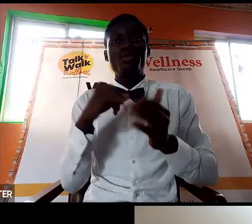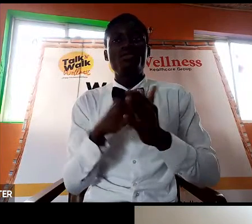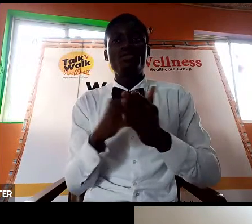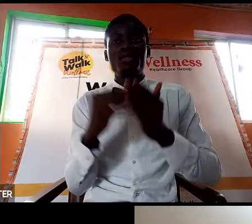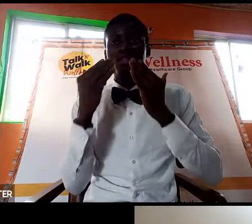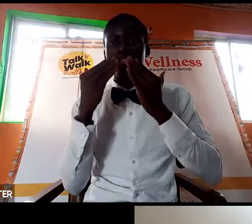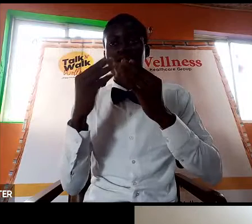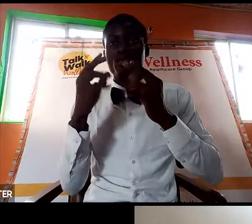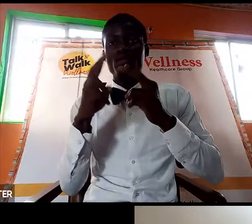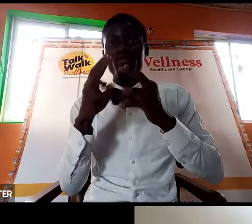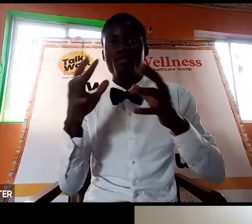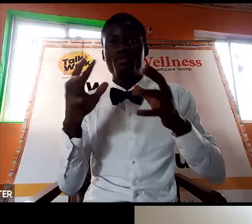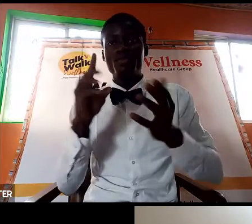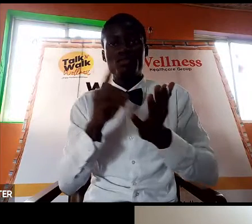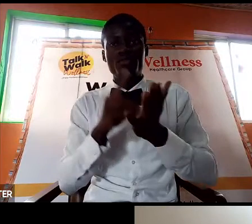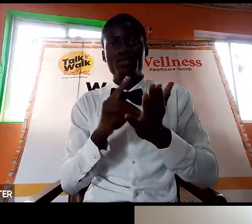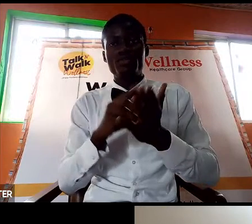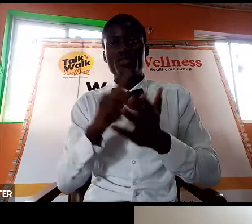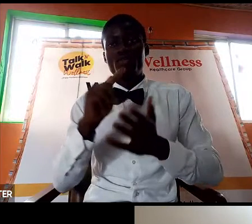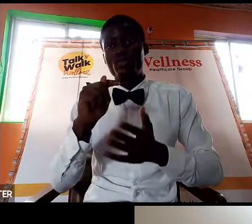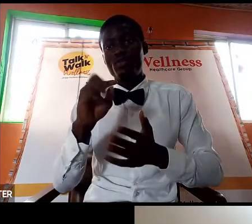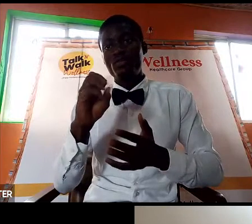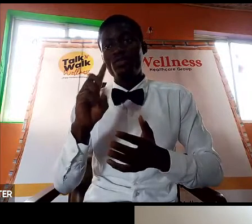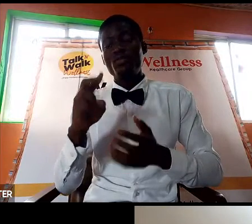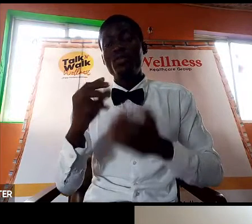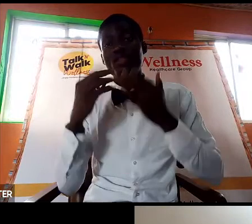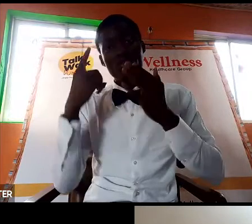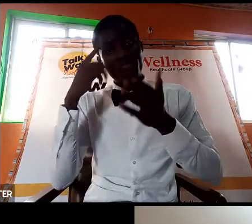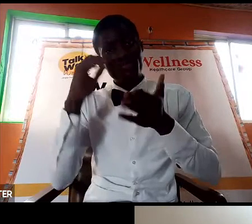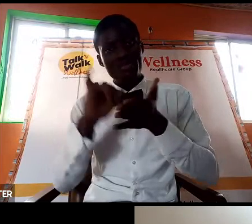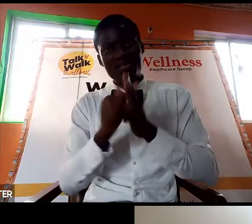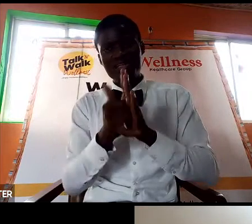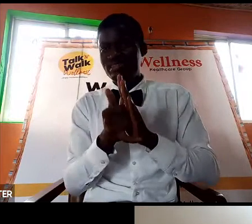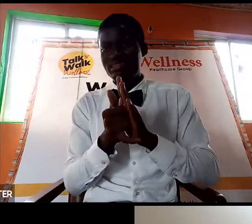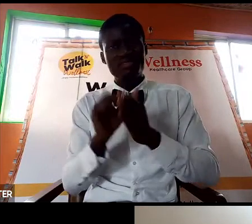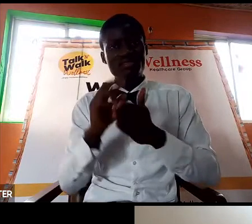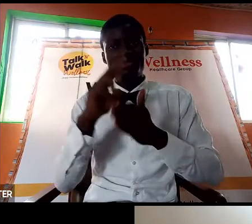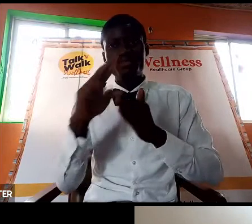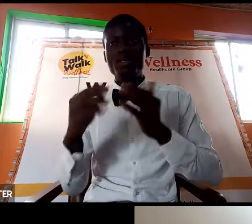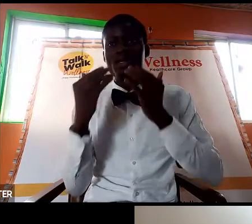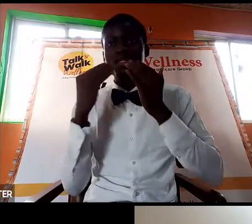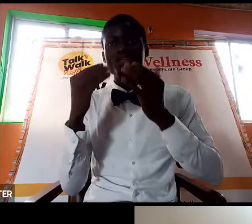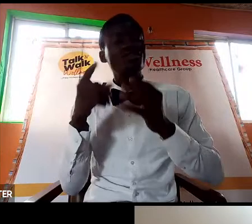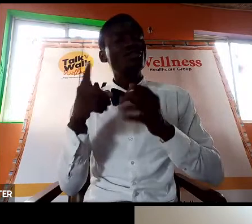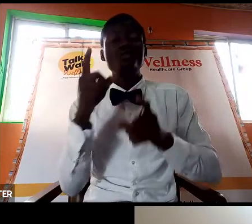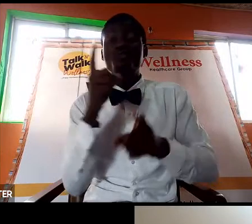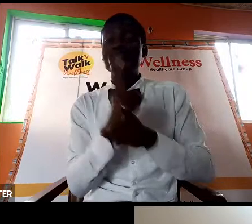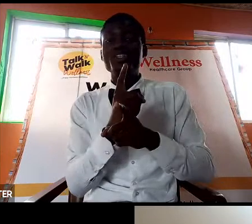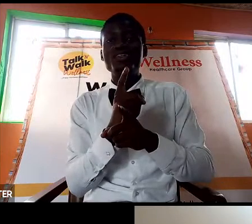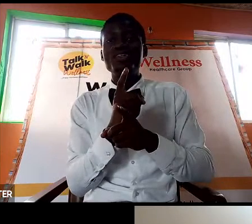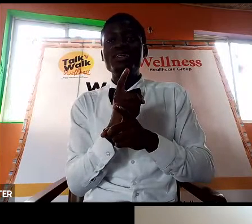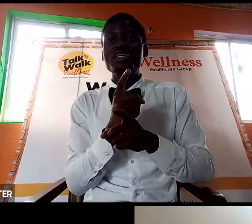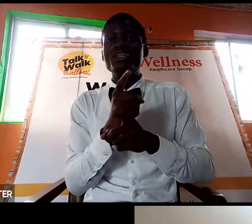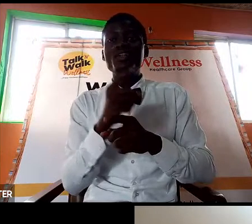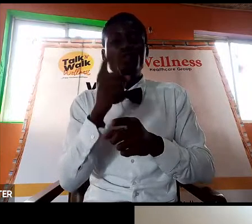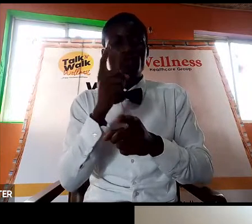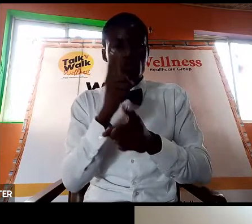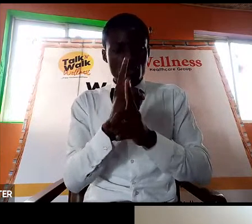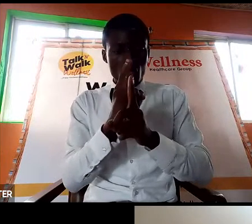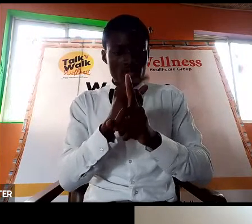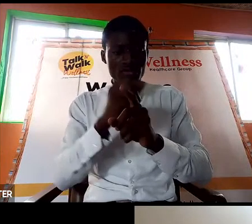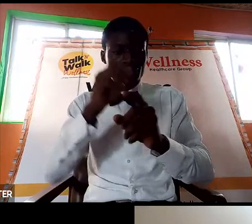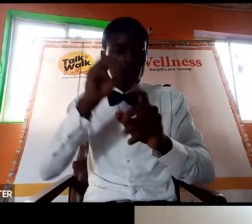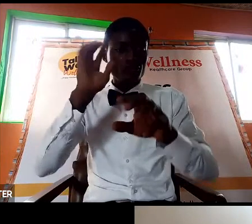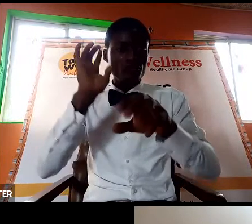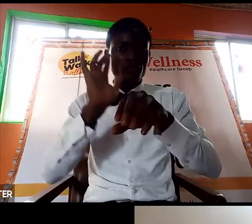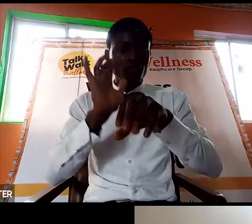for this session with us. Thank you for, you just hit the nails on the point, answer without so much